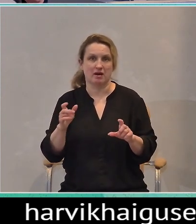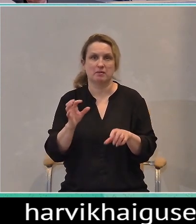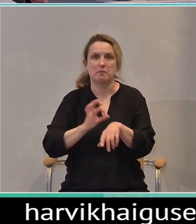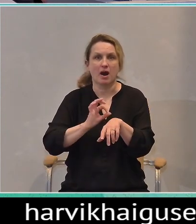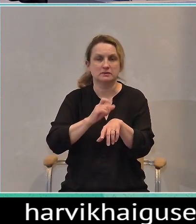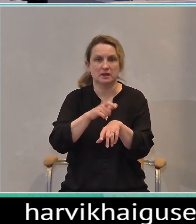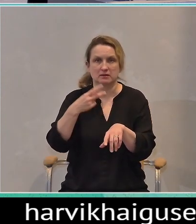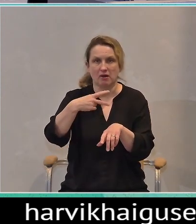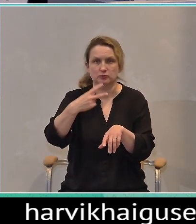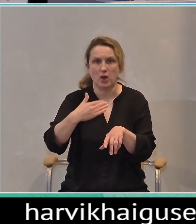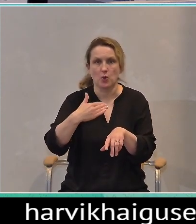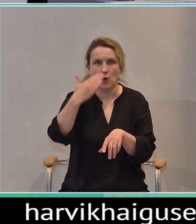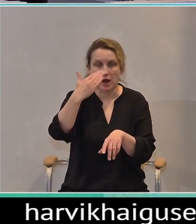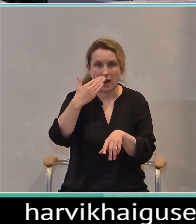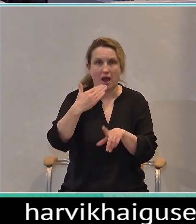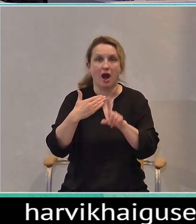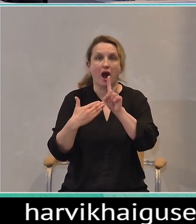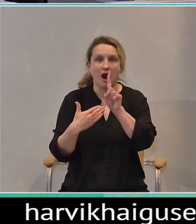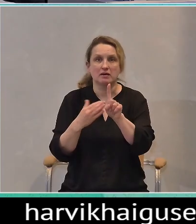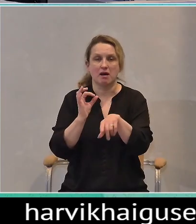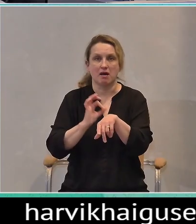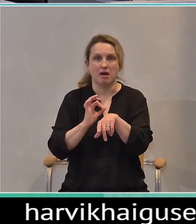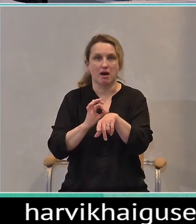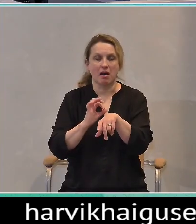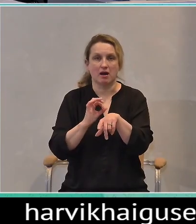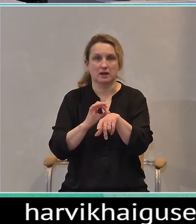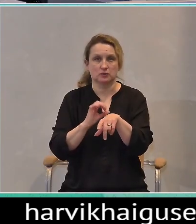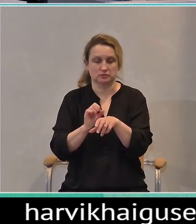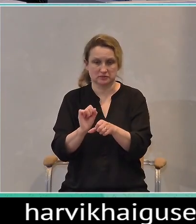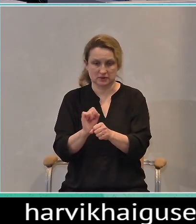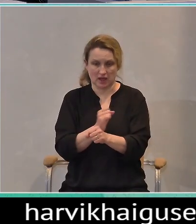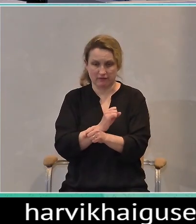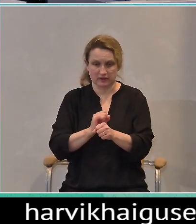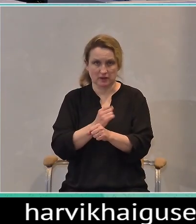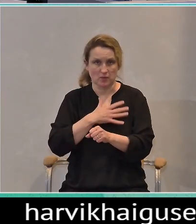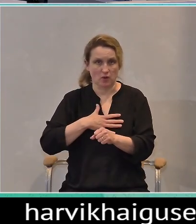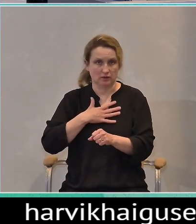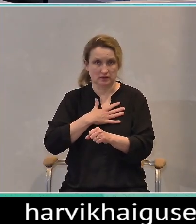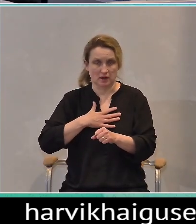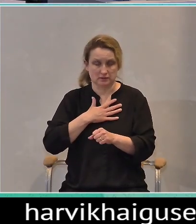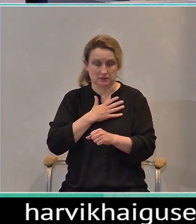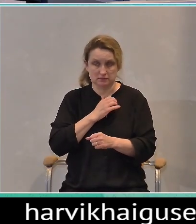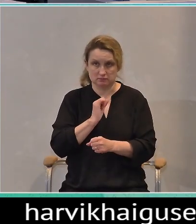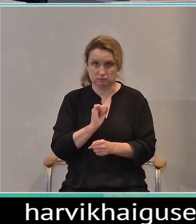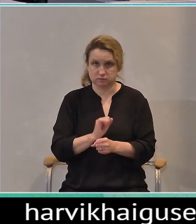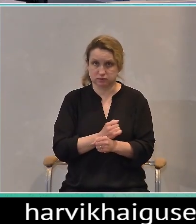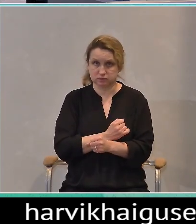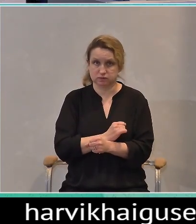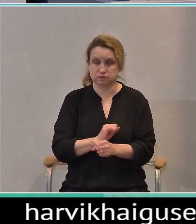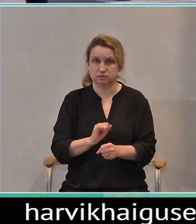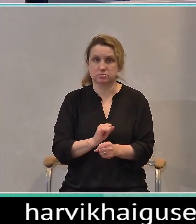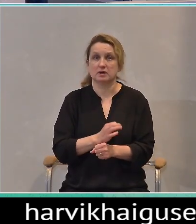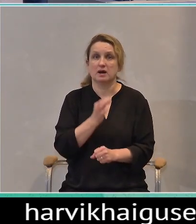Day, we discussed the case of cystic fibrosis. We have more than a couple dozen individuals suffering from